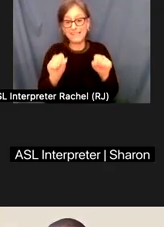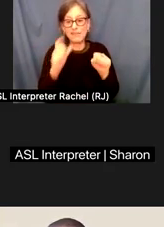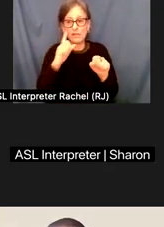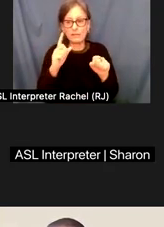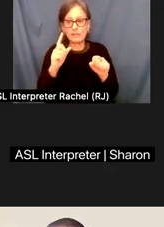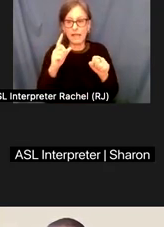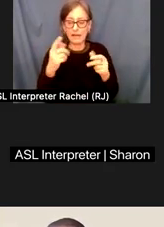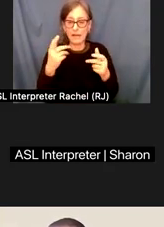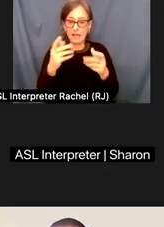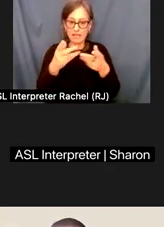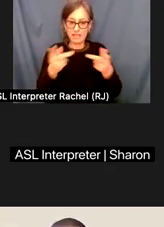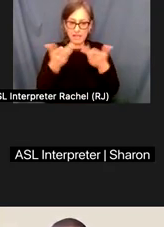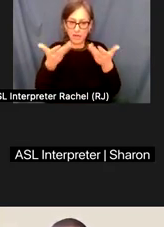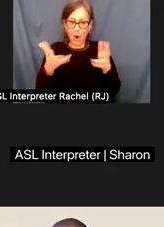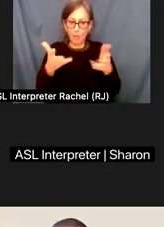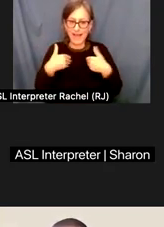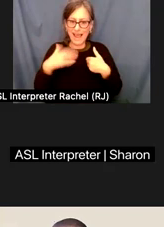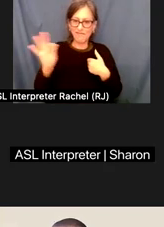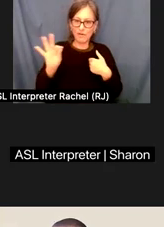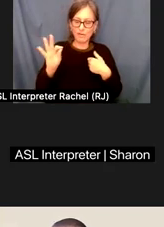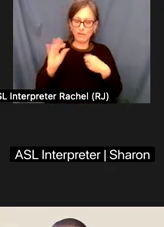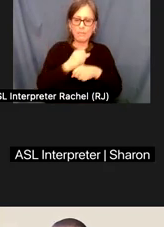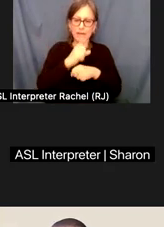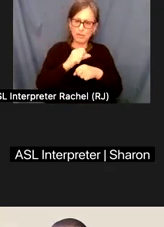furnished space, that they should make sure that space is secured.